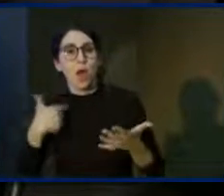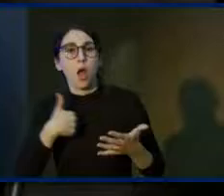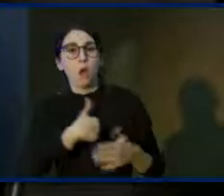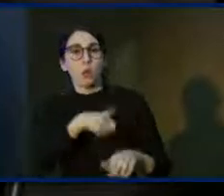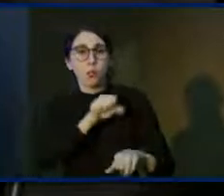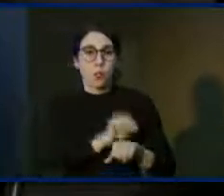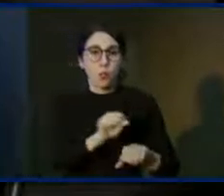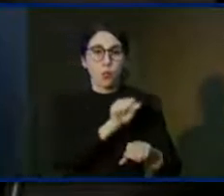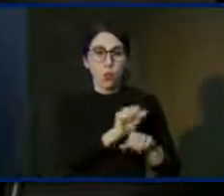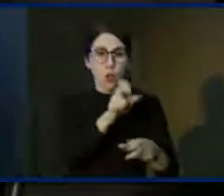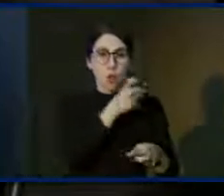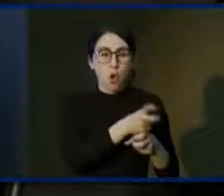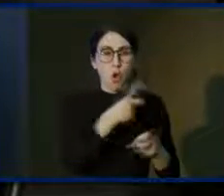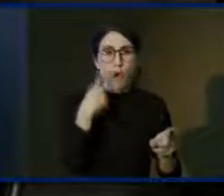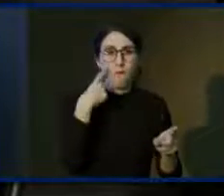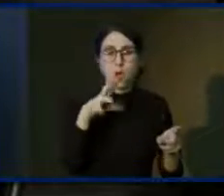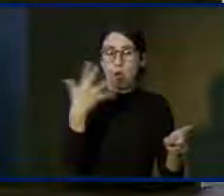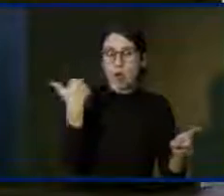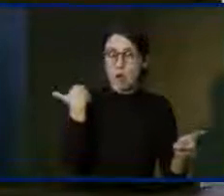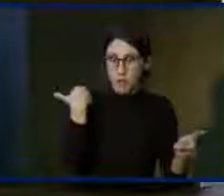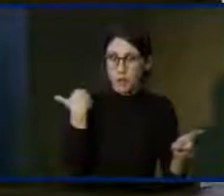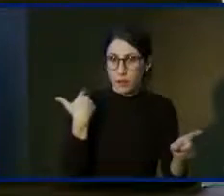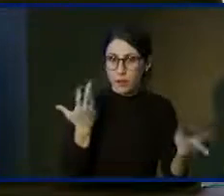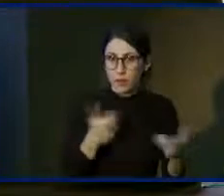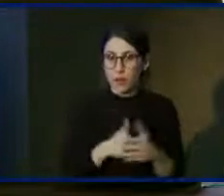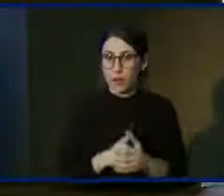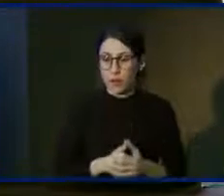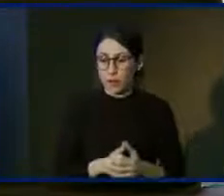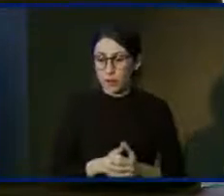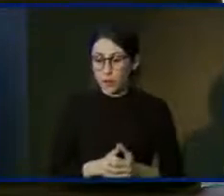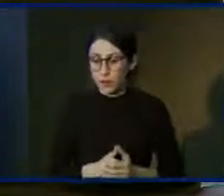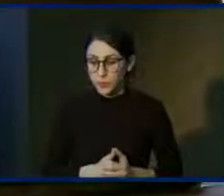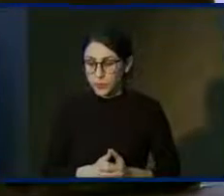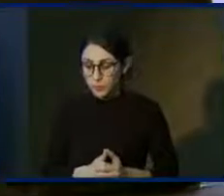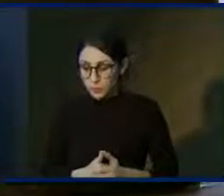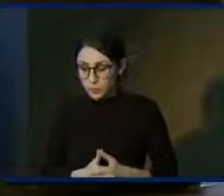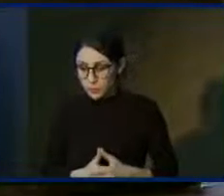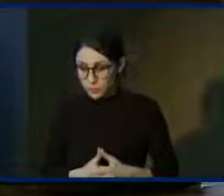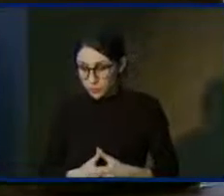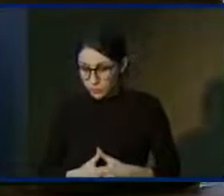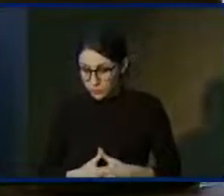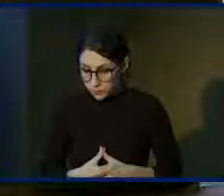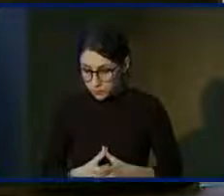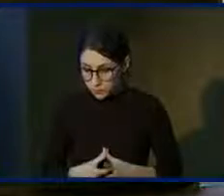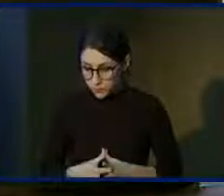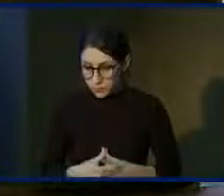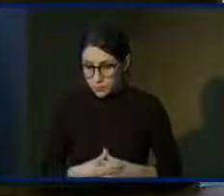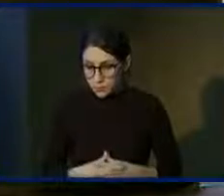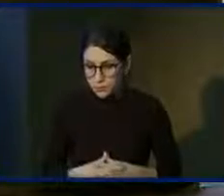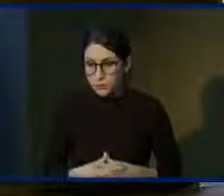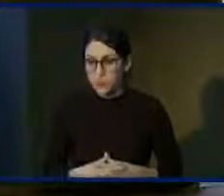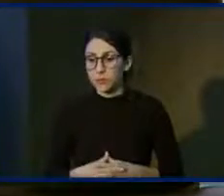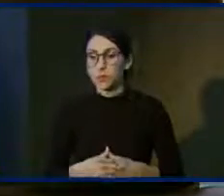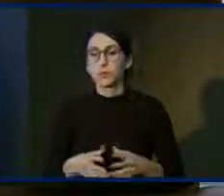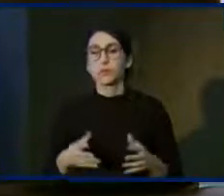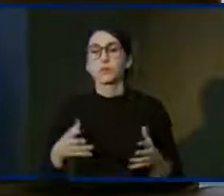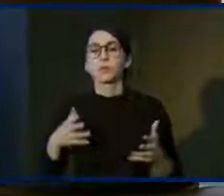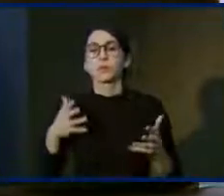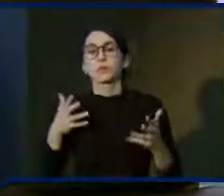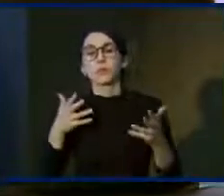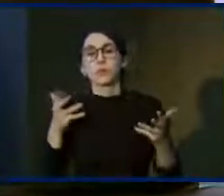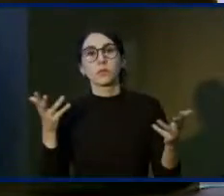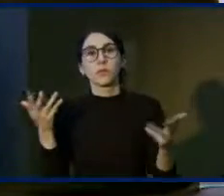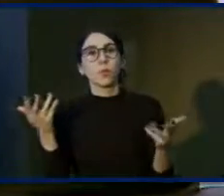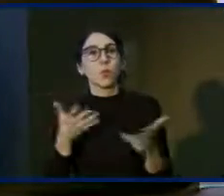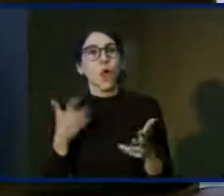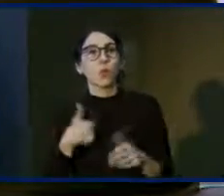those homes, that when we discussed what was important to the family, to the community, to